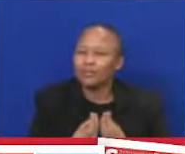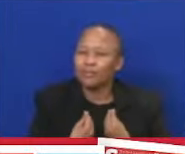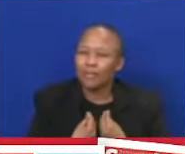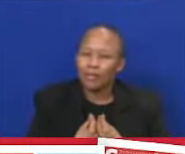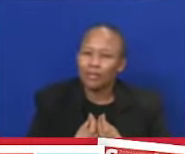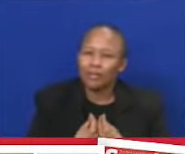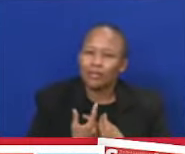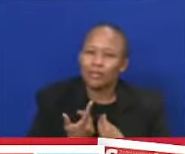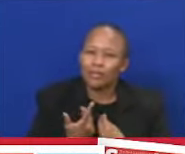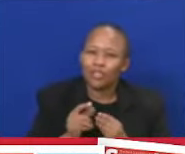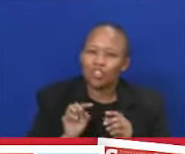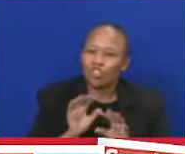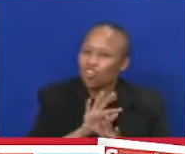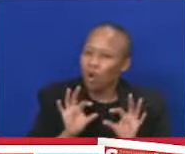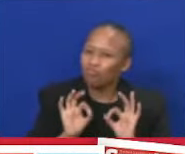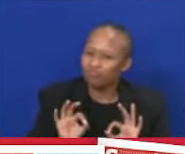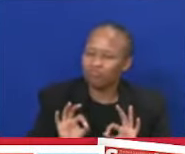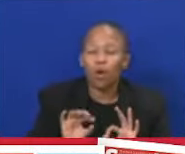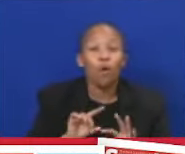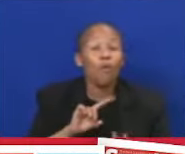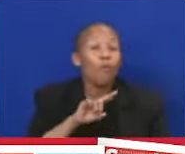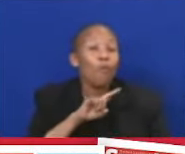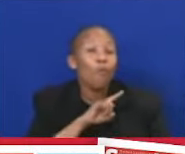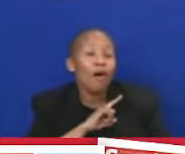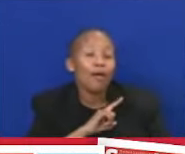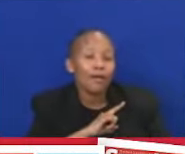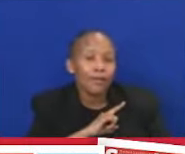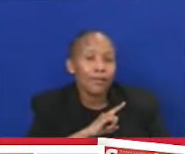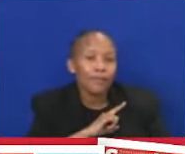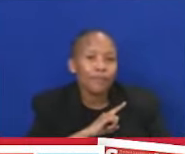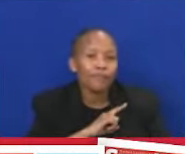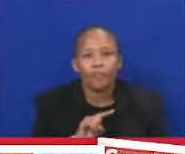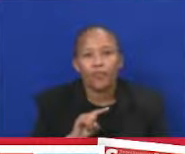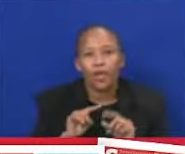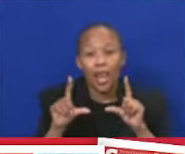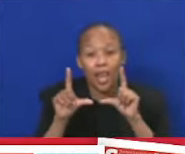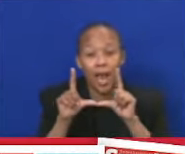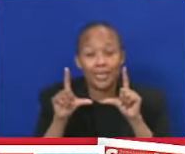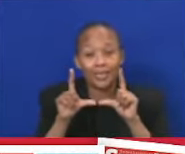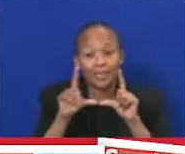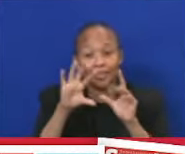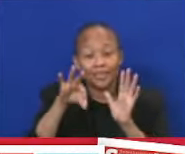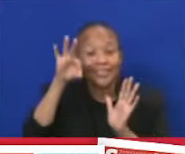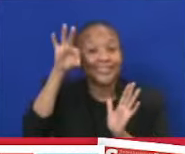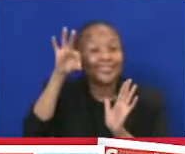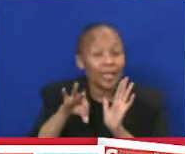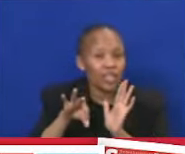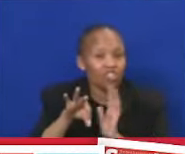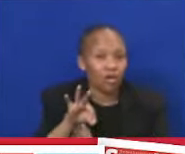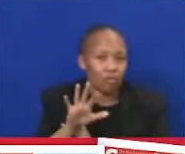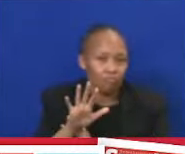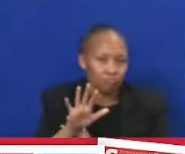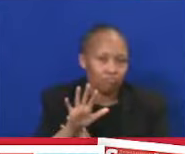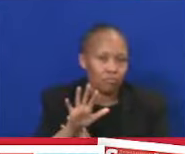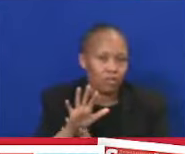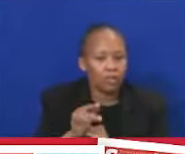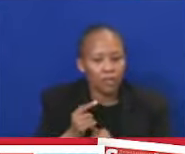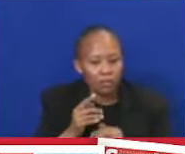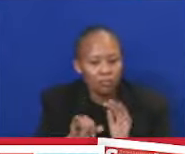because the signature on the permits were pre-signed, or I could say that they were